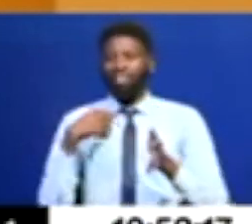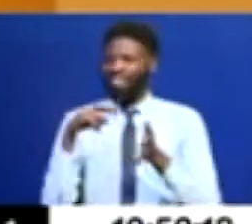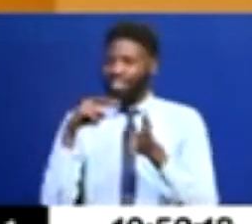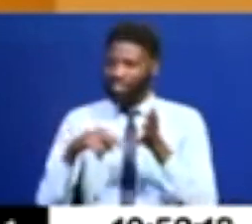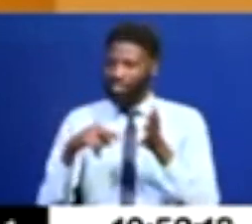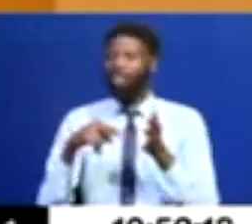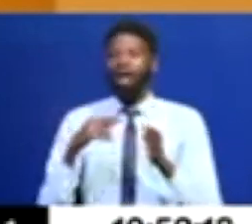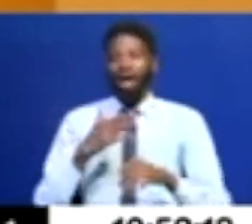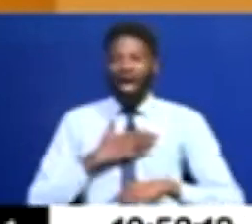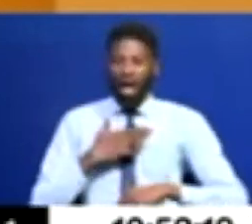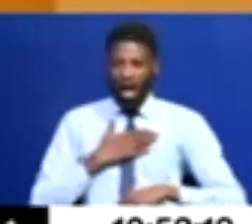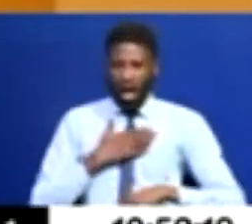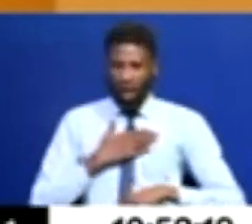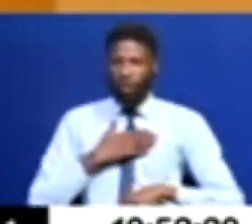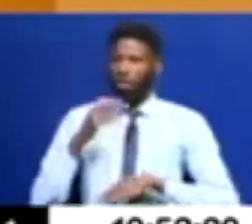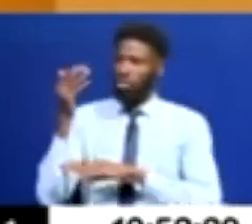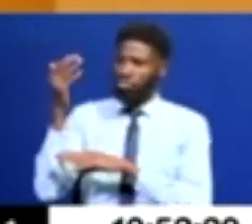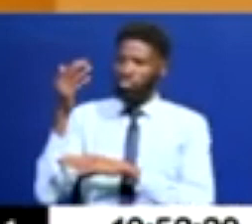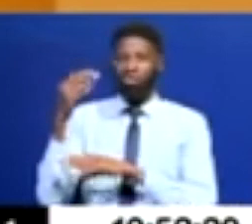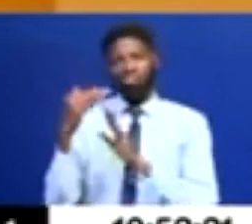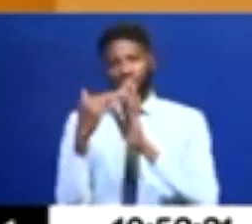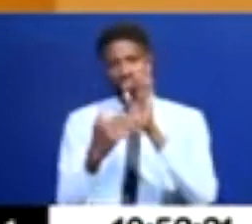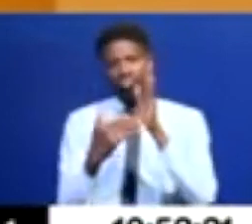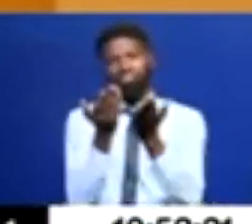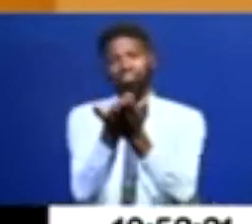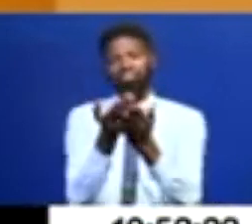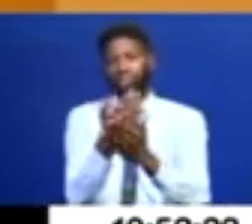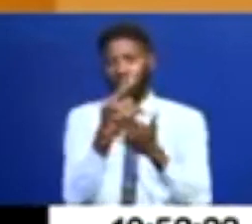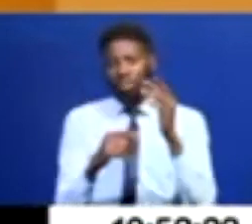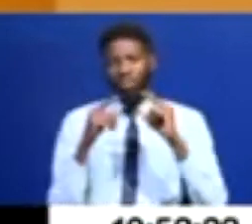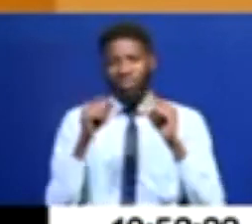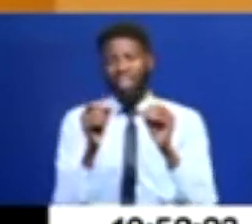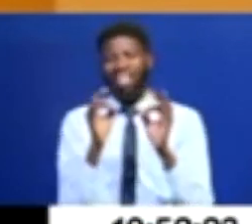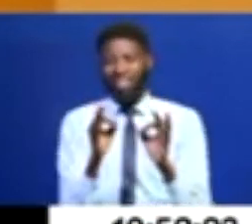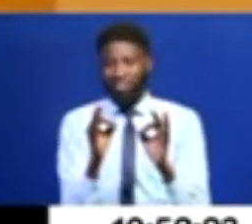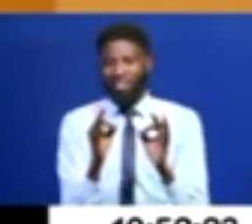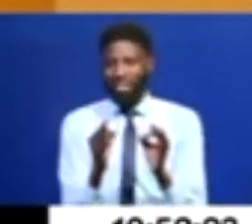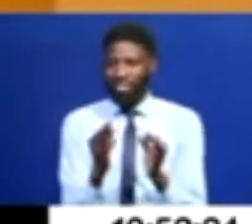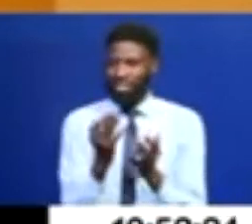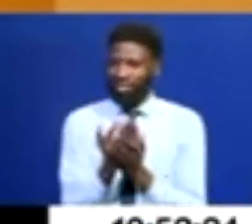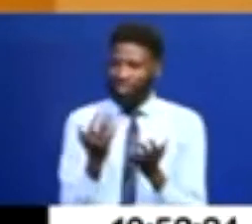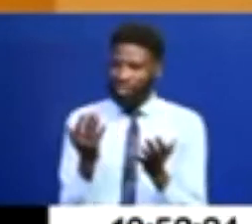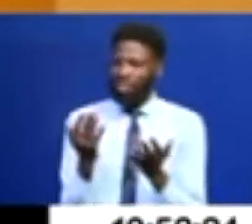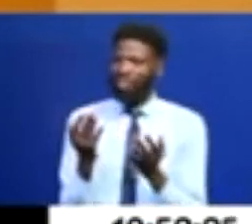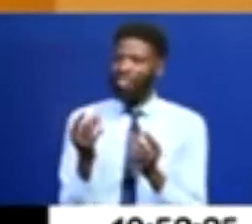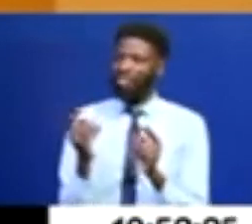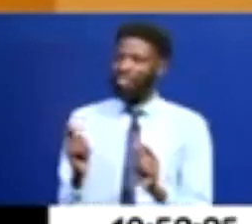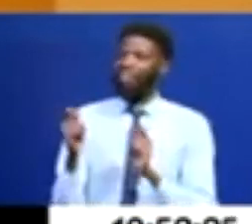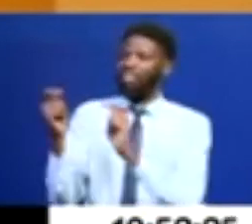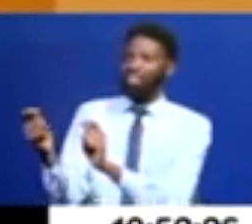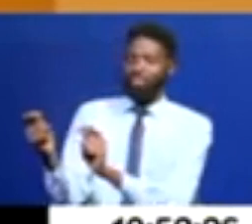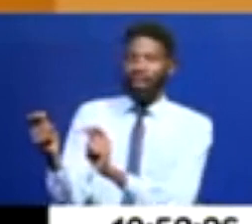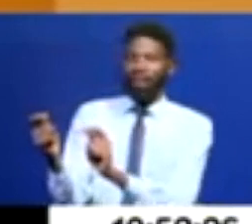brought out in our memorandum. Mm-hmm. We say that where property is transferred in a transaction that is not subject to capital